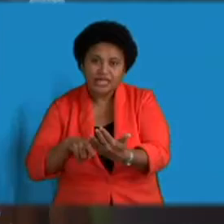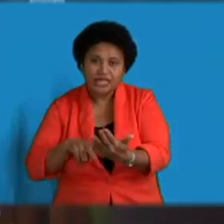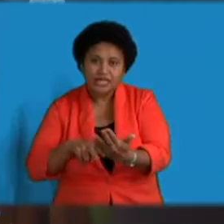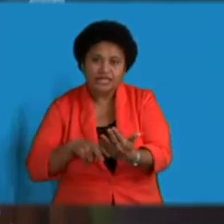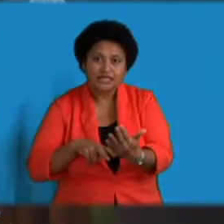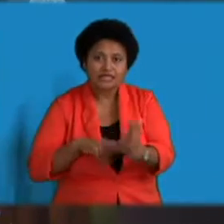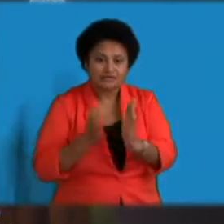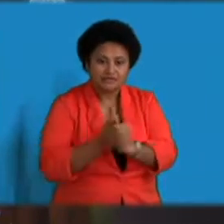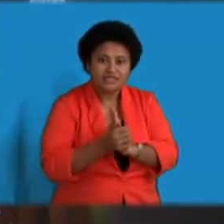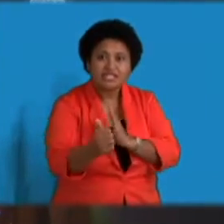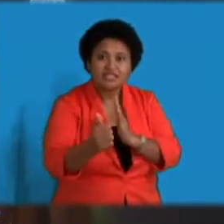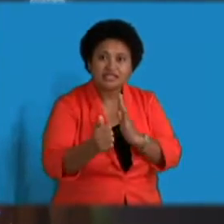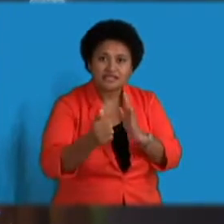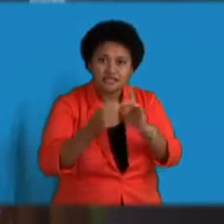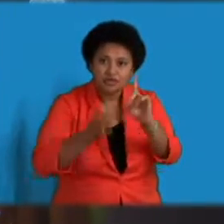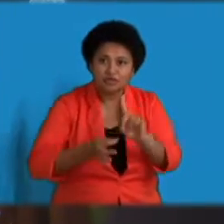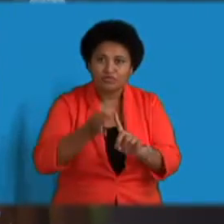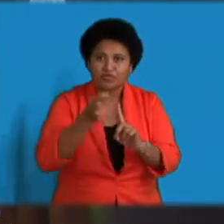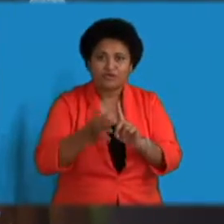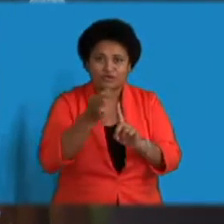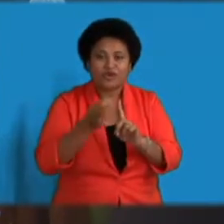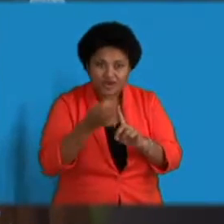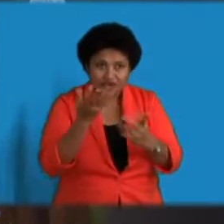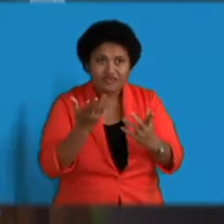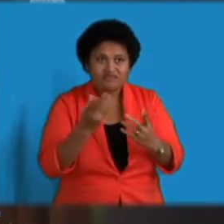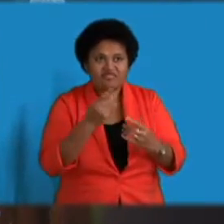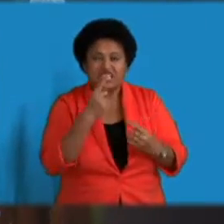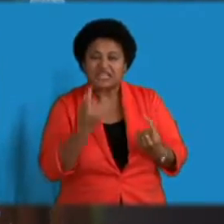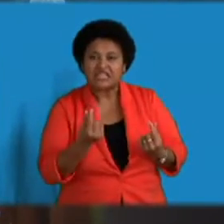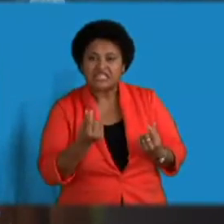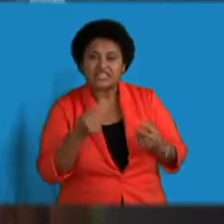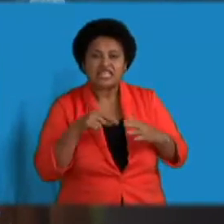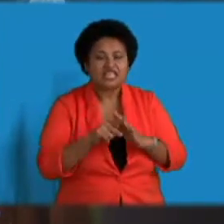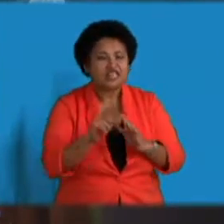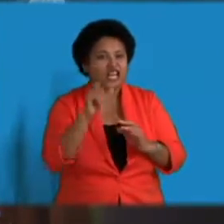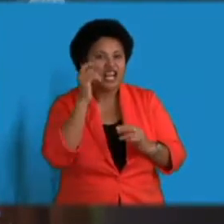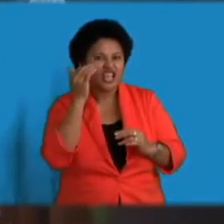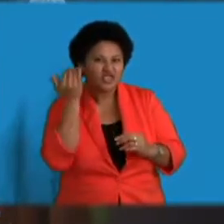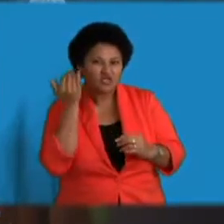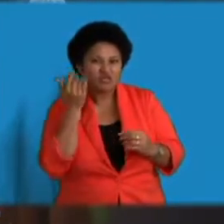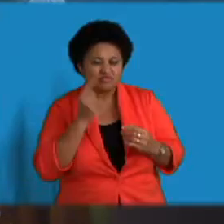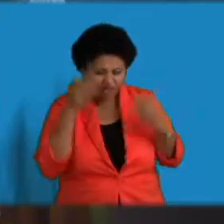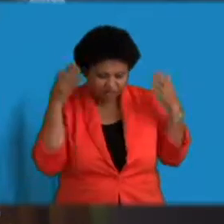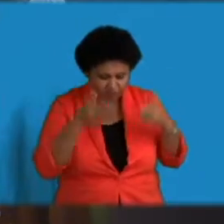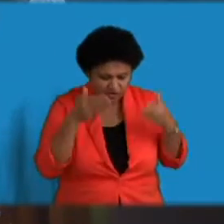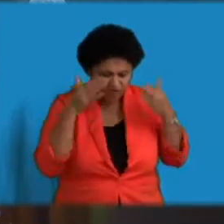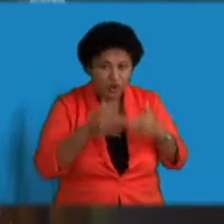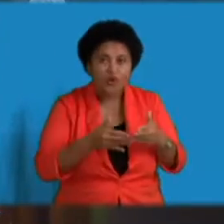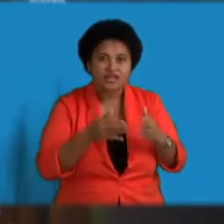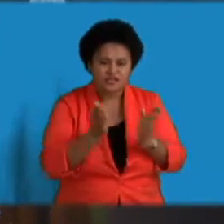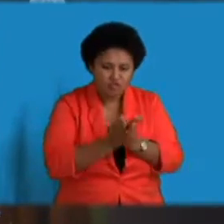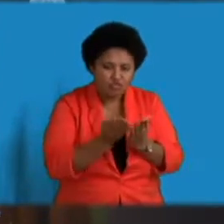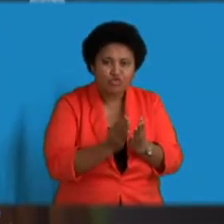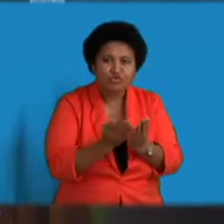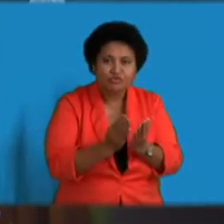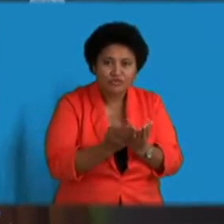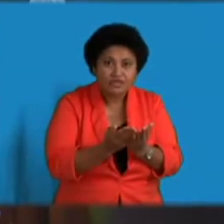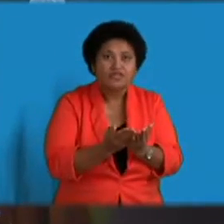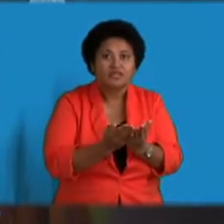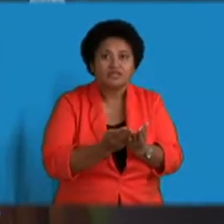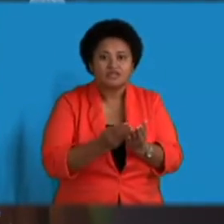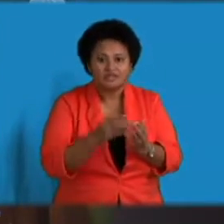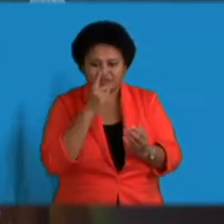vis-a-vis what they get to read during class time, which is more textbook and confined to the textbooks, Madam Speaker. So